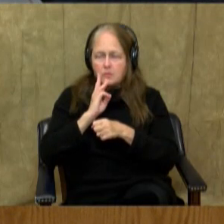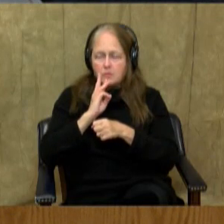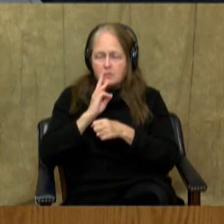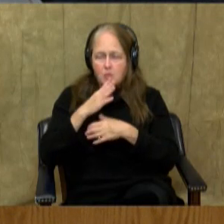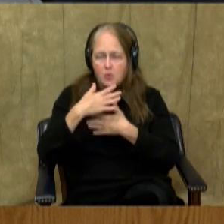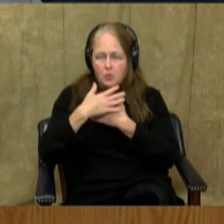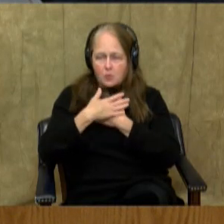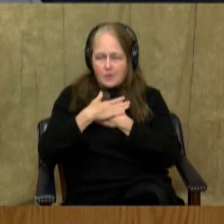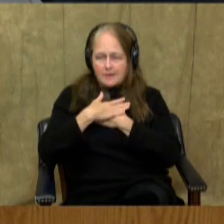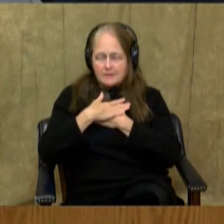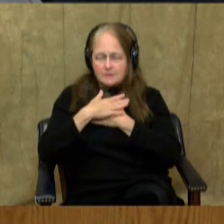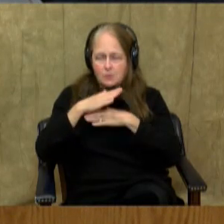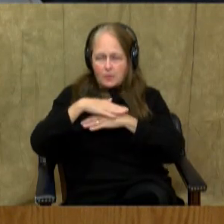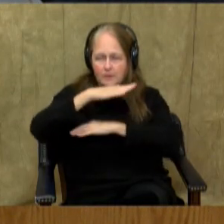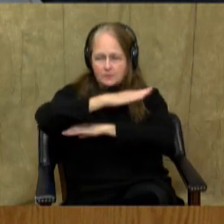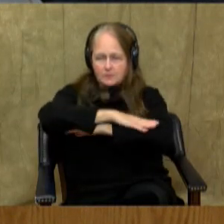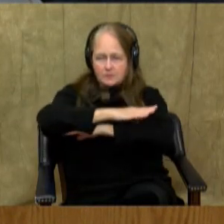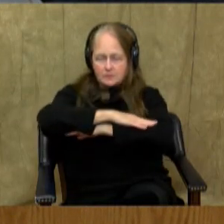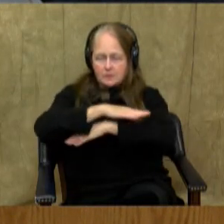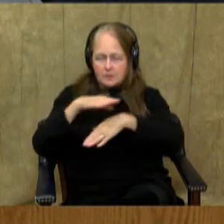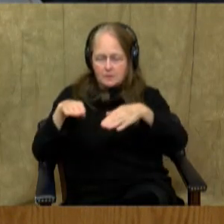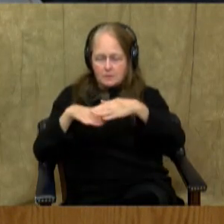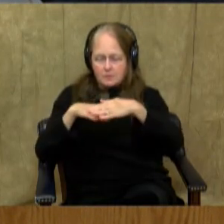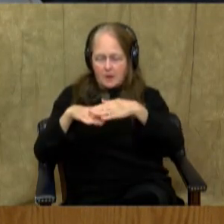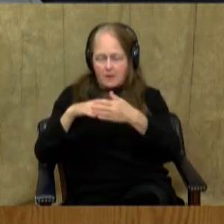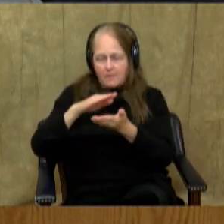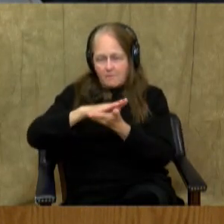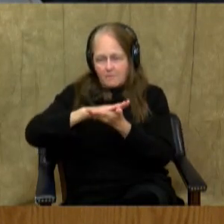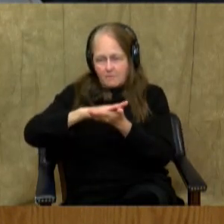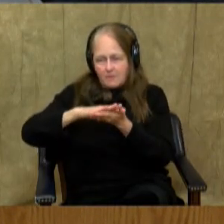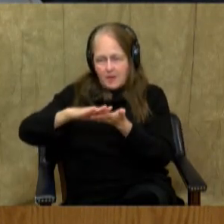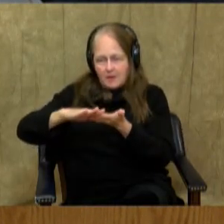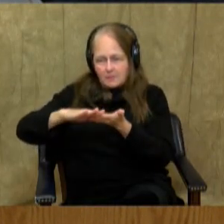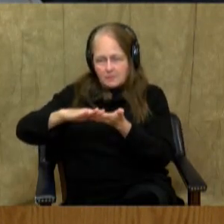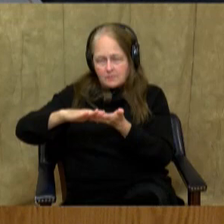table, and the bottom of it is flat.